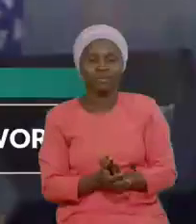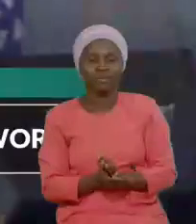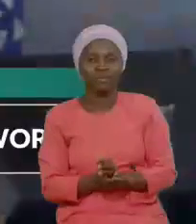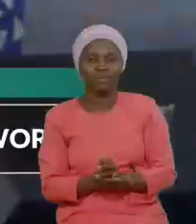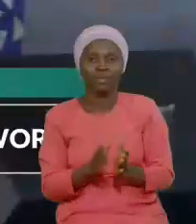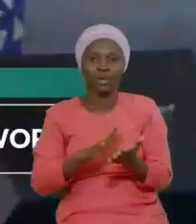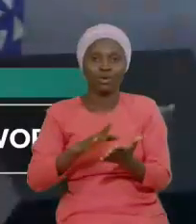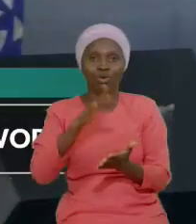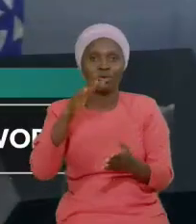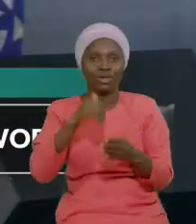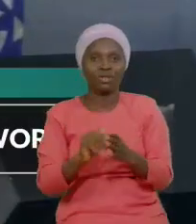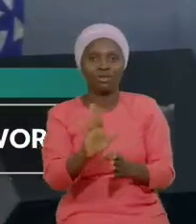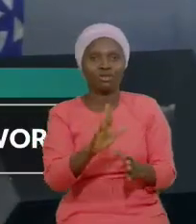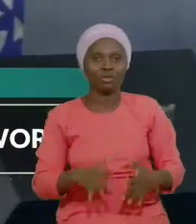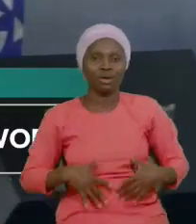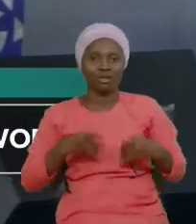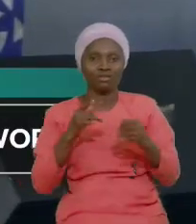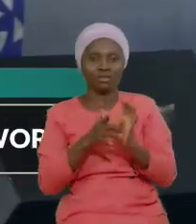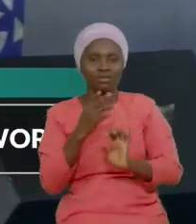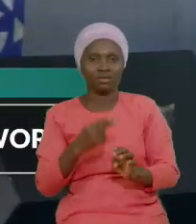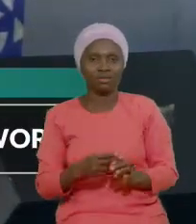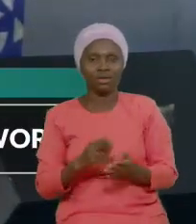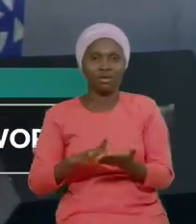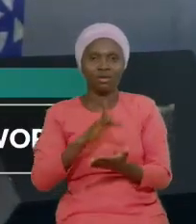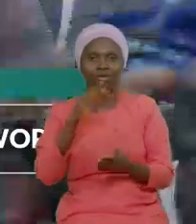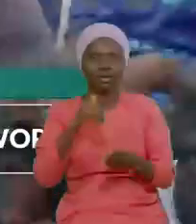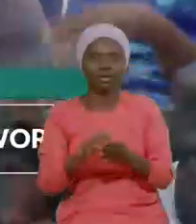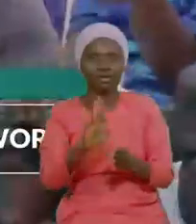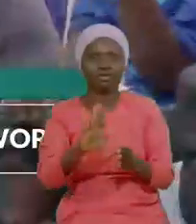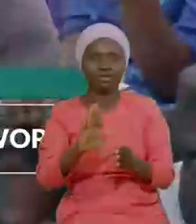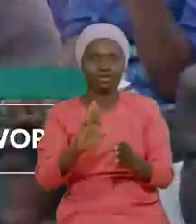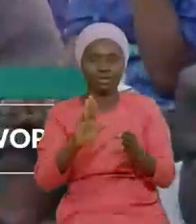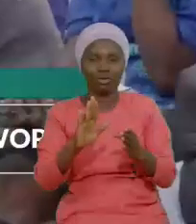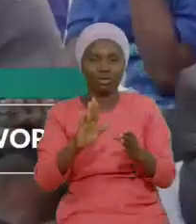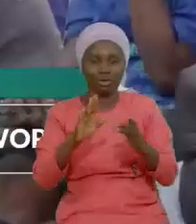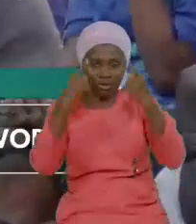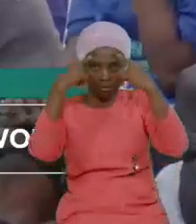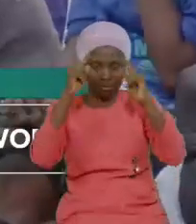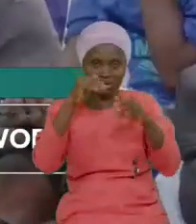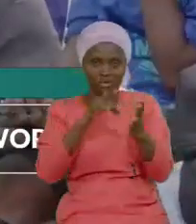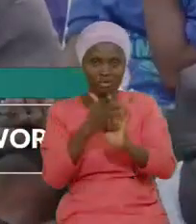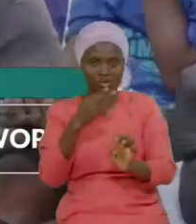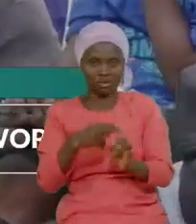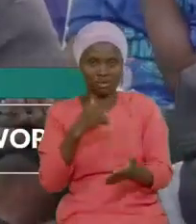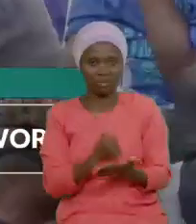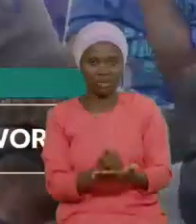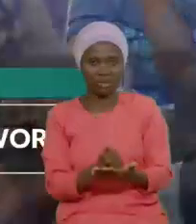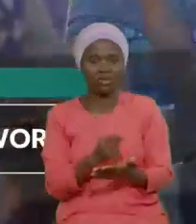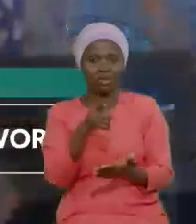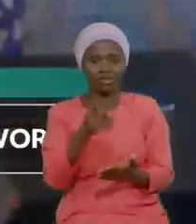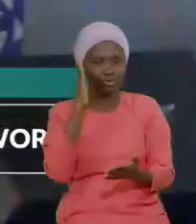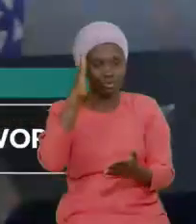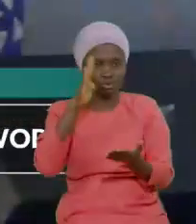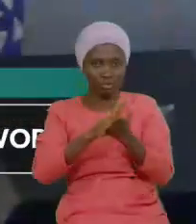Glory in your life. Glory in your achievement. You will achieve